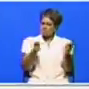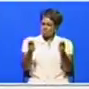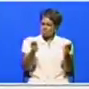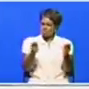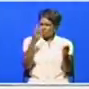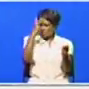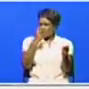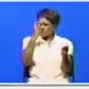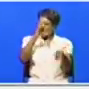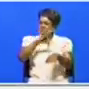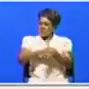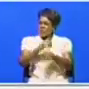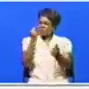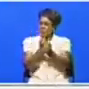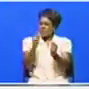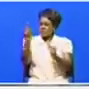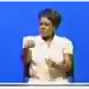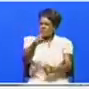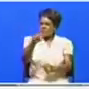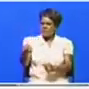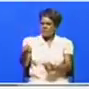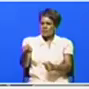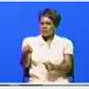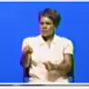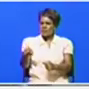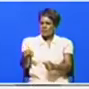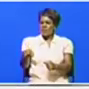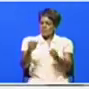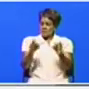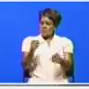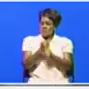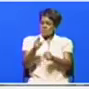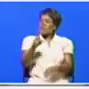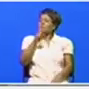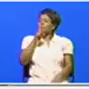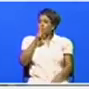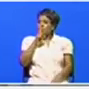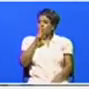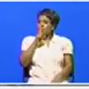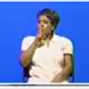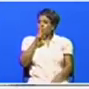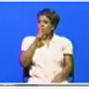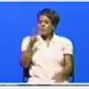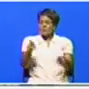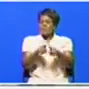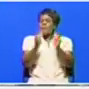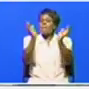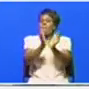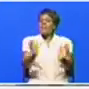washukiwa watakaopatikana na hatia. Wakinyamazisha hao waheshimiwa, wawachukulie hatua